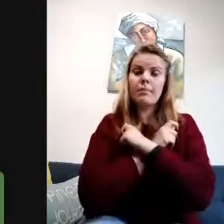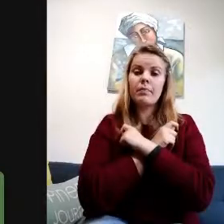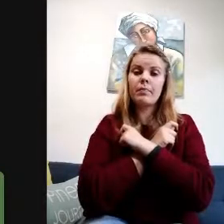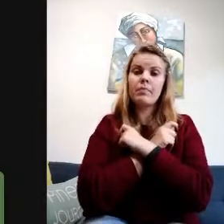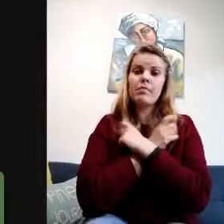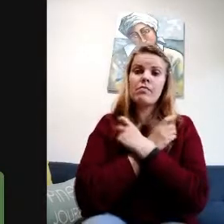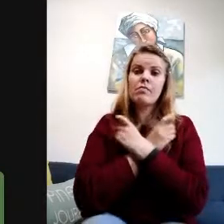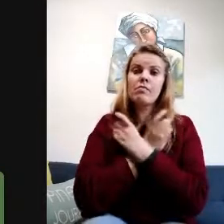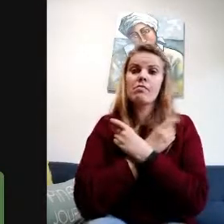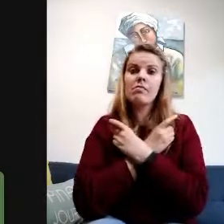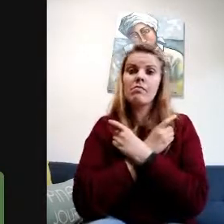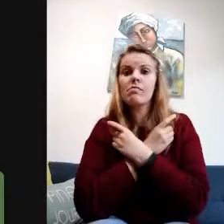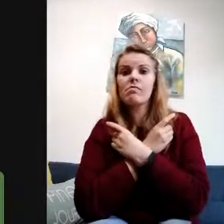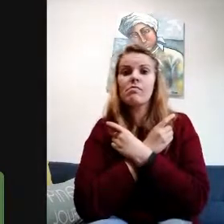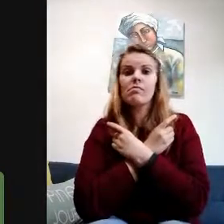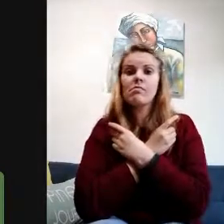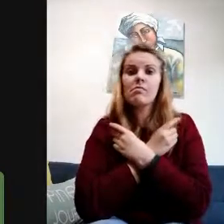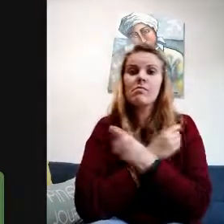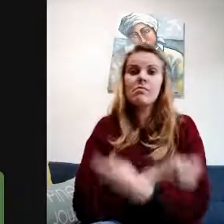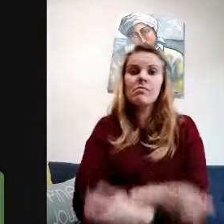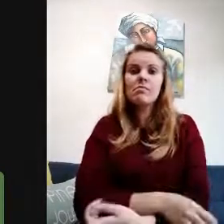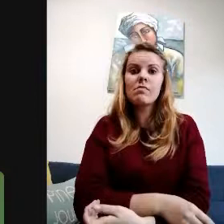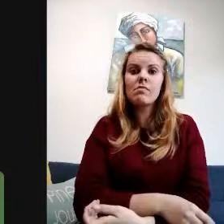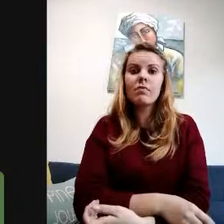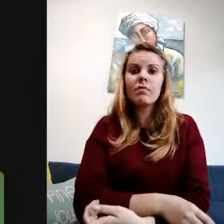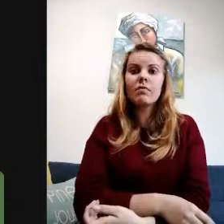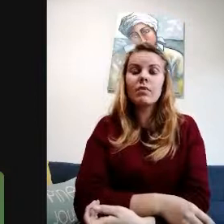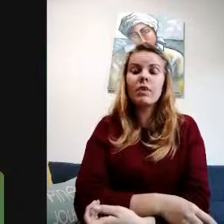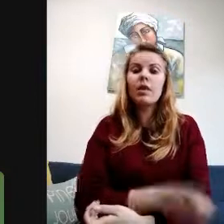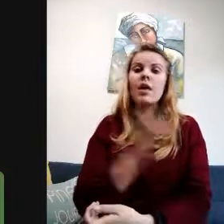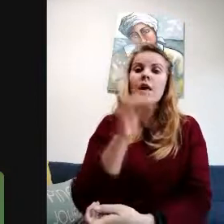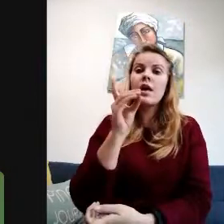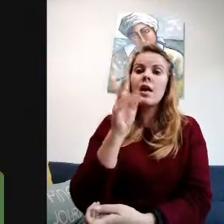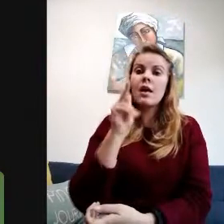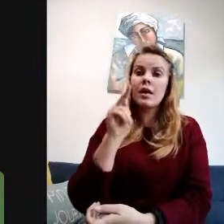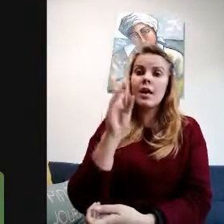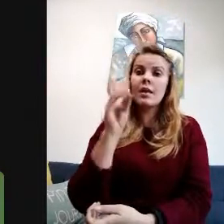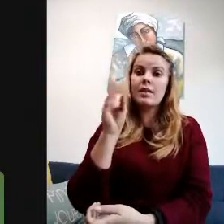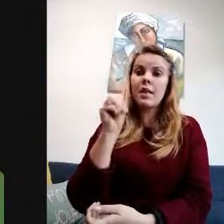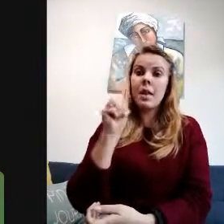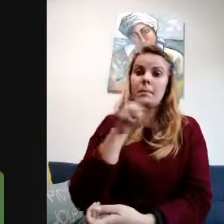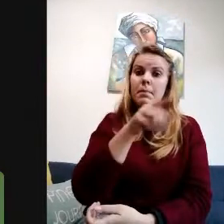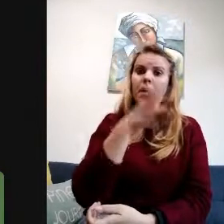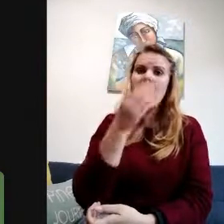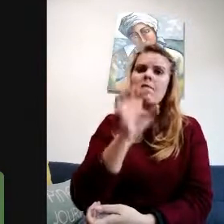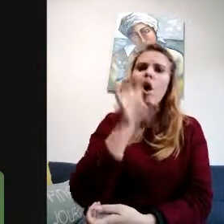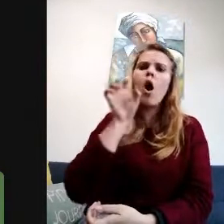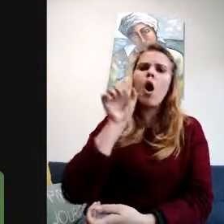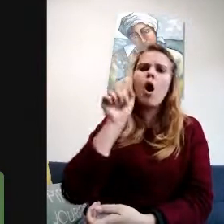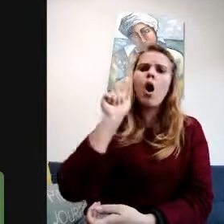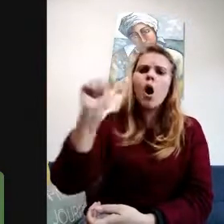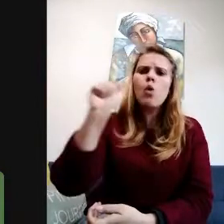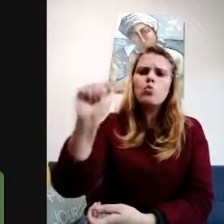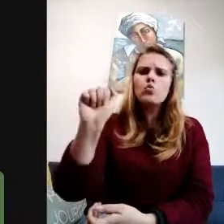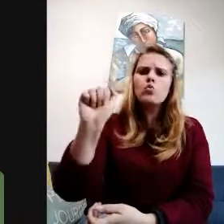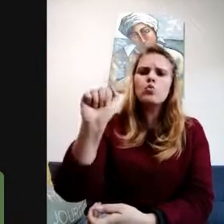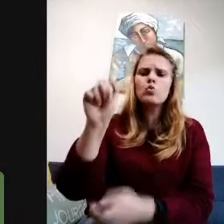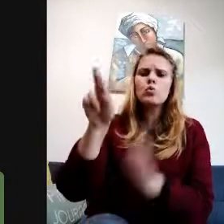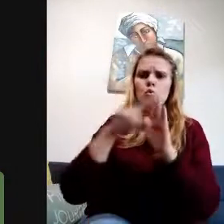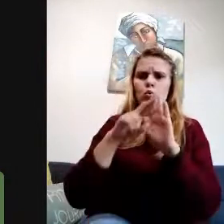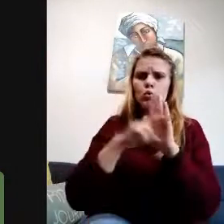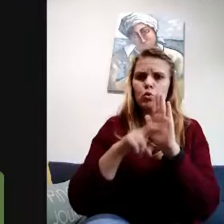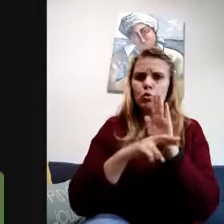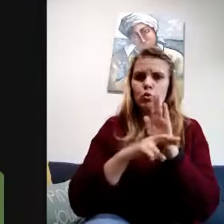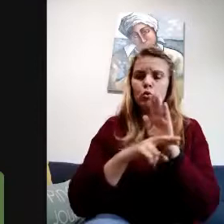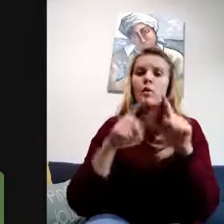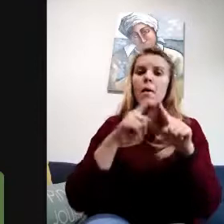is that this time around KDM, even though they might have their own protocols in place, we will have our